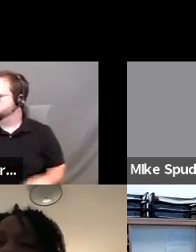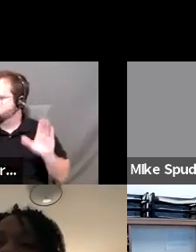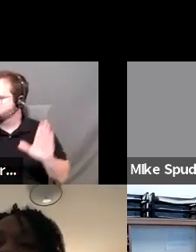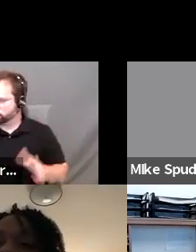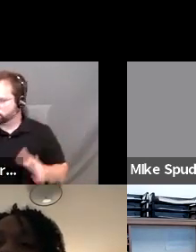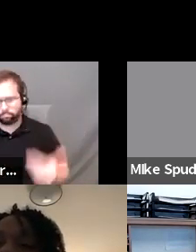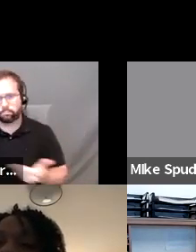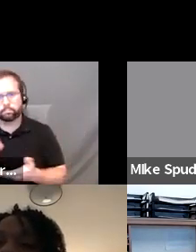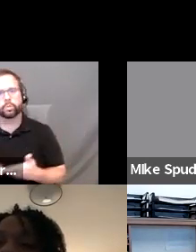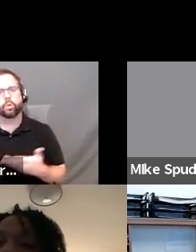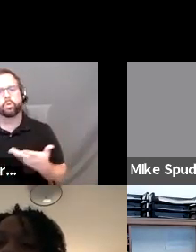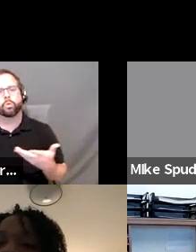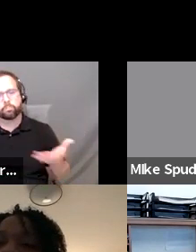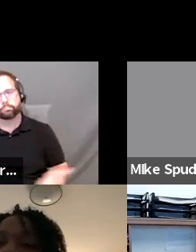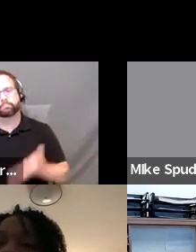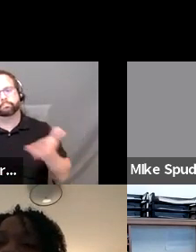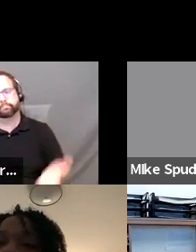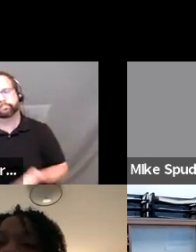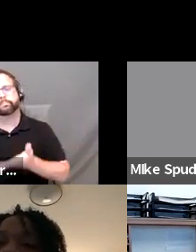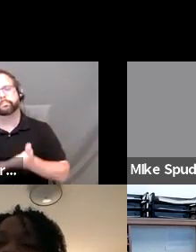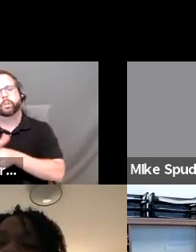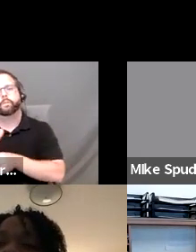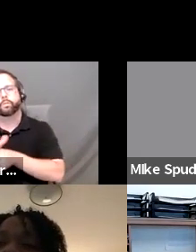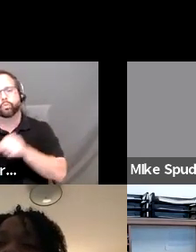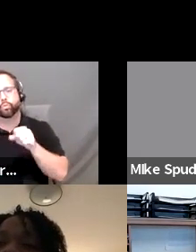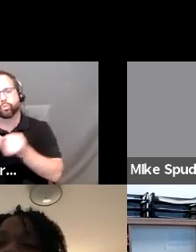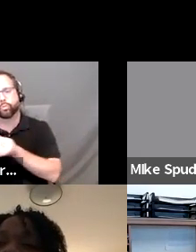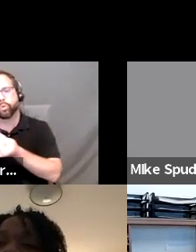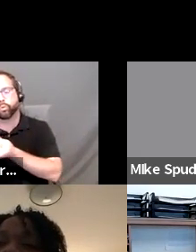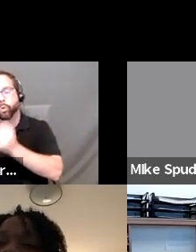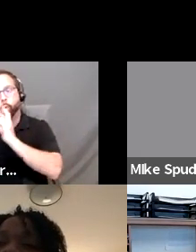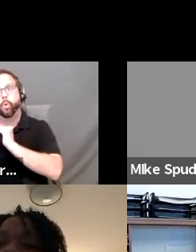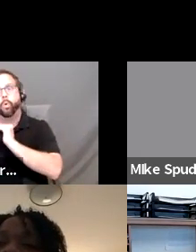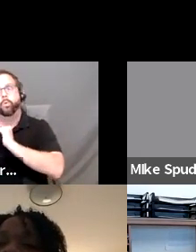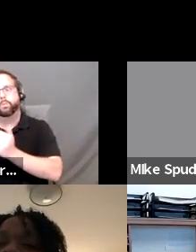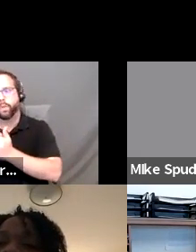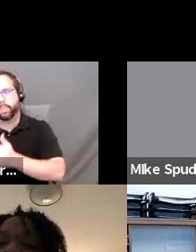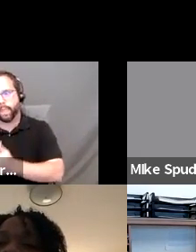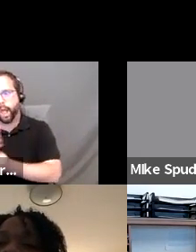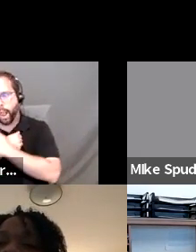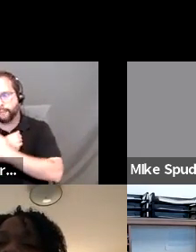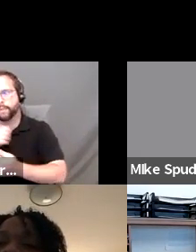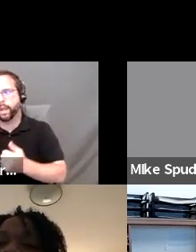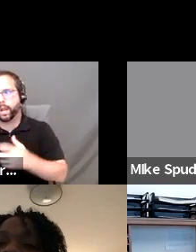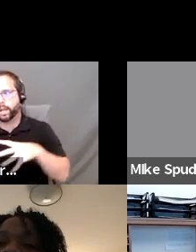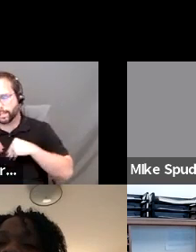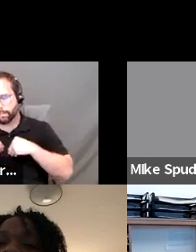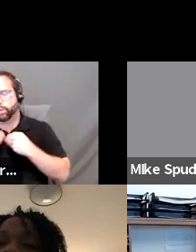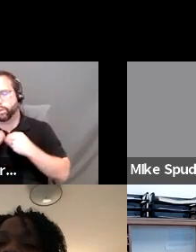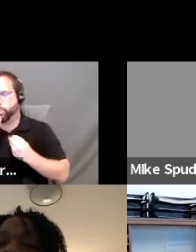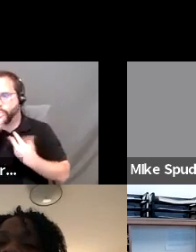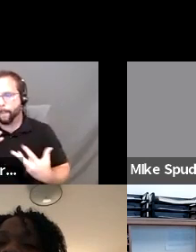that you can help an individual flourish with that love and acceptance and warmth and compassion,